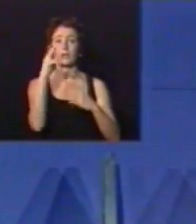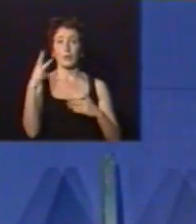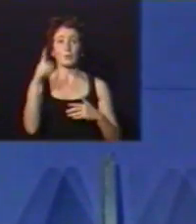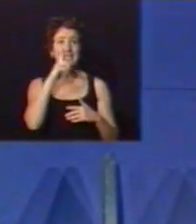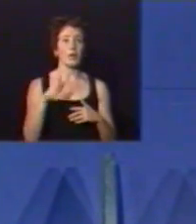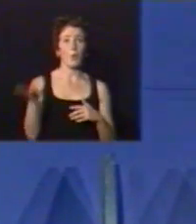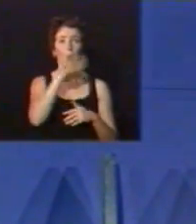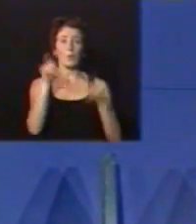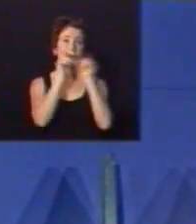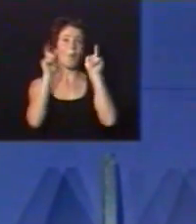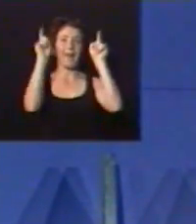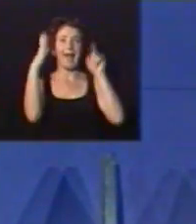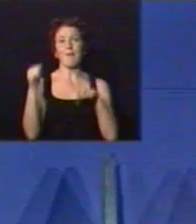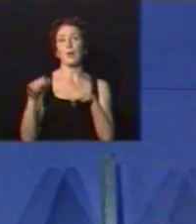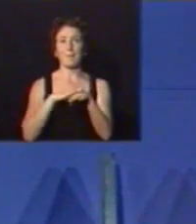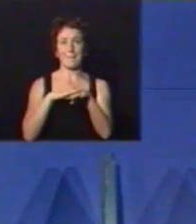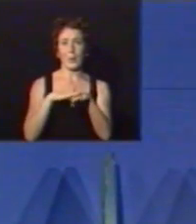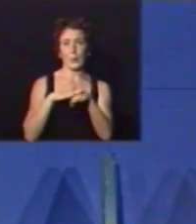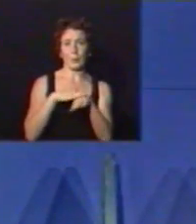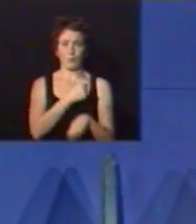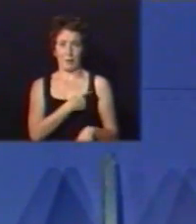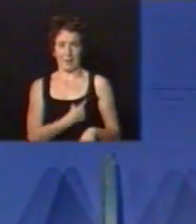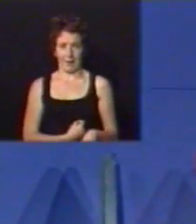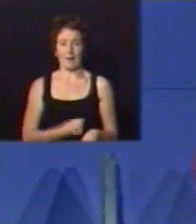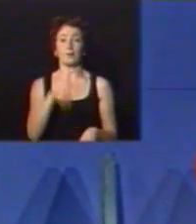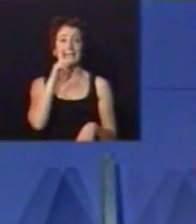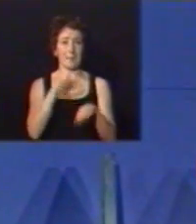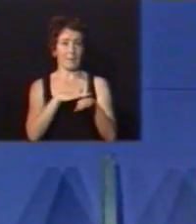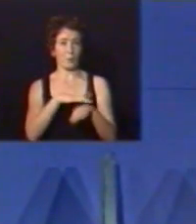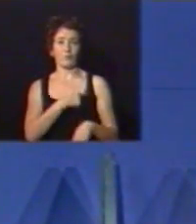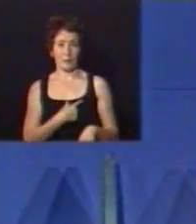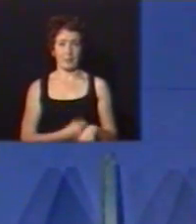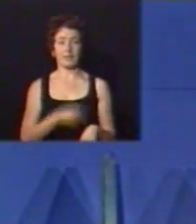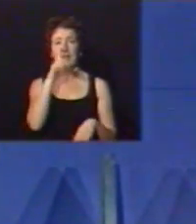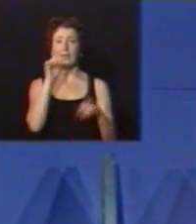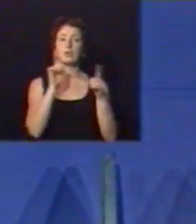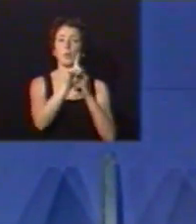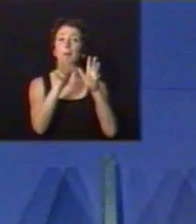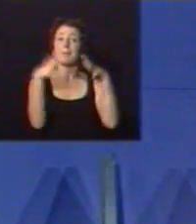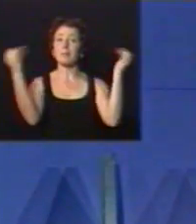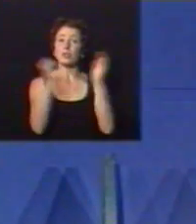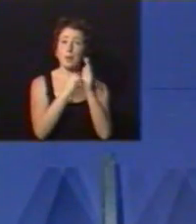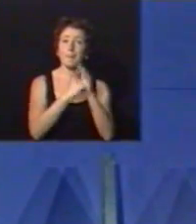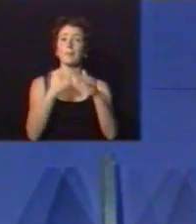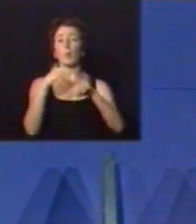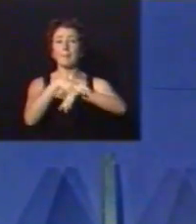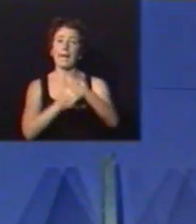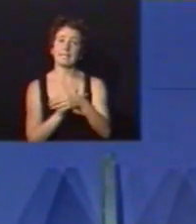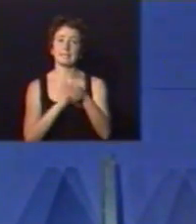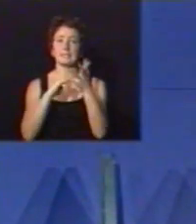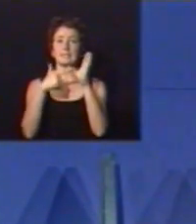are wearing the blue ribbons. And these blue ribbons can be obtained from news agencies, police stations across the